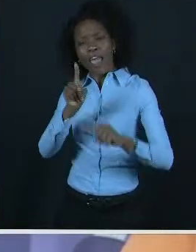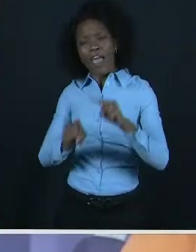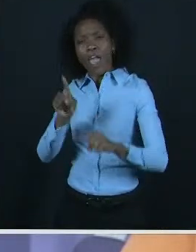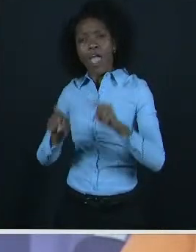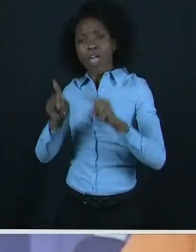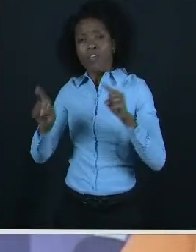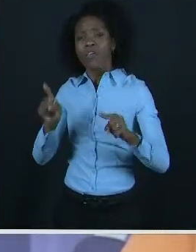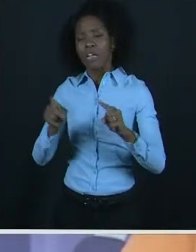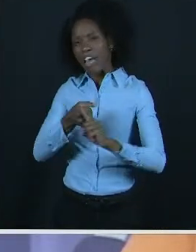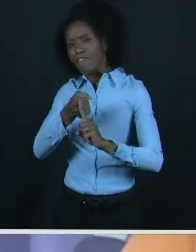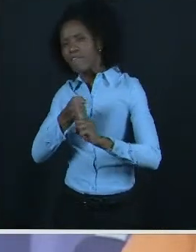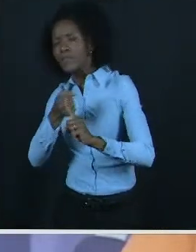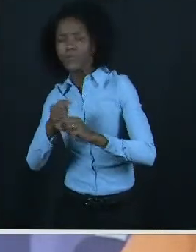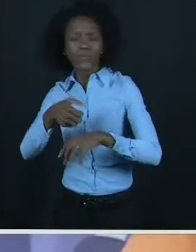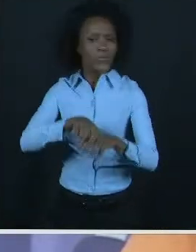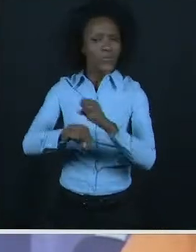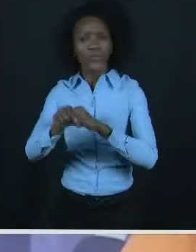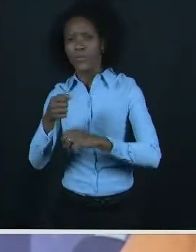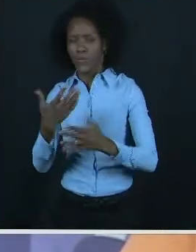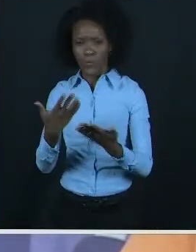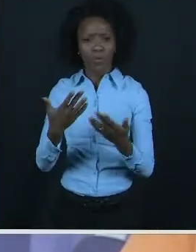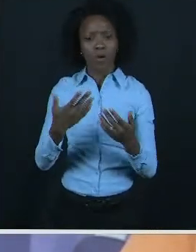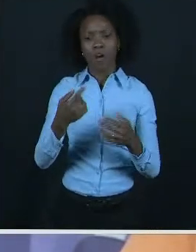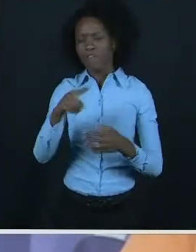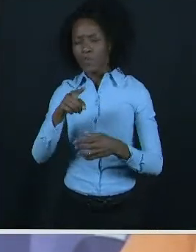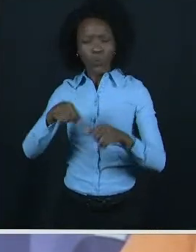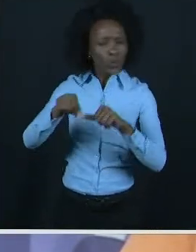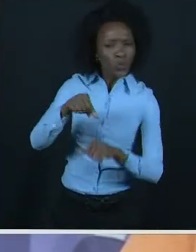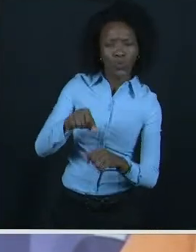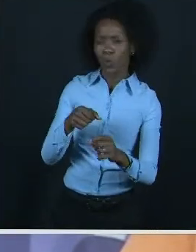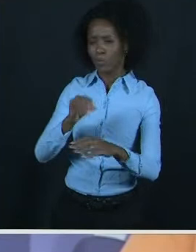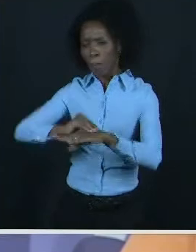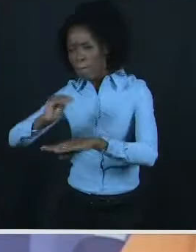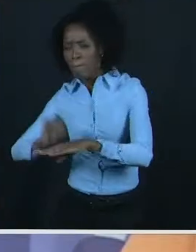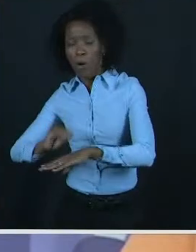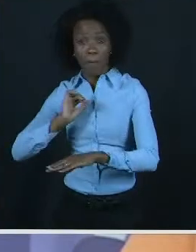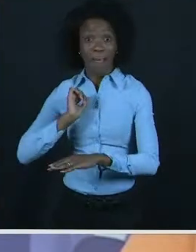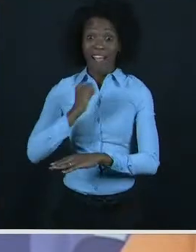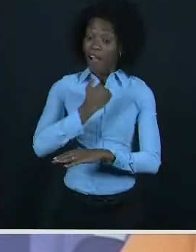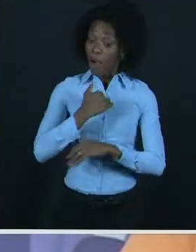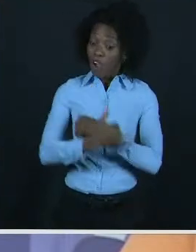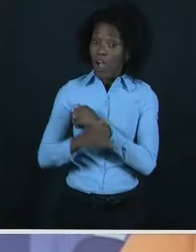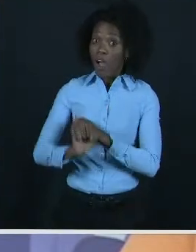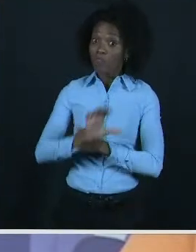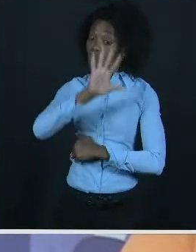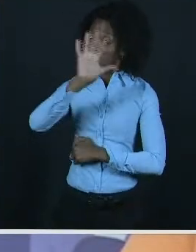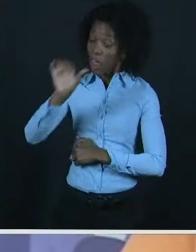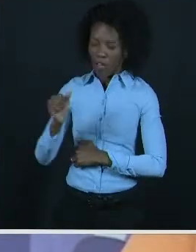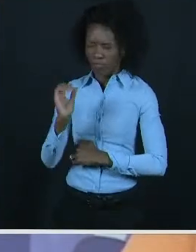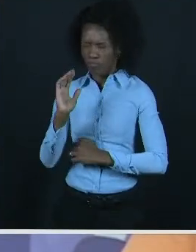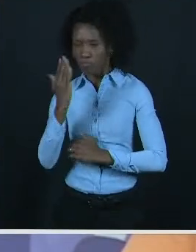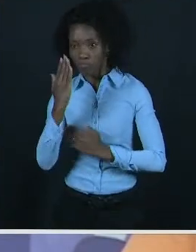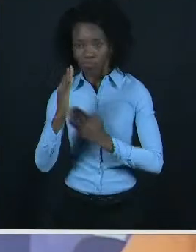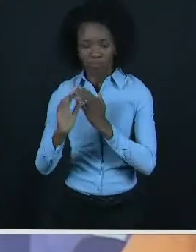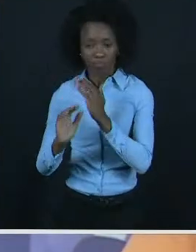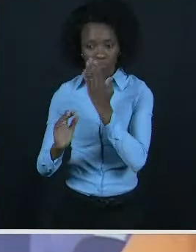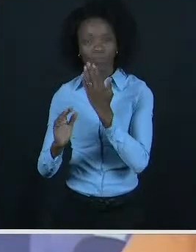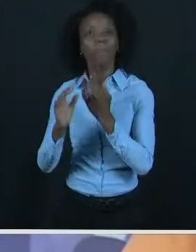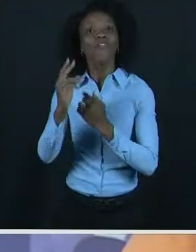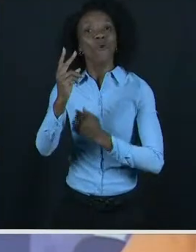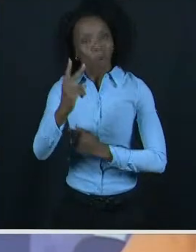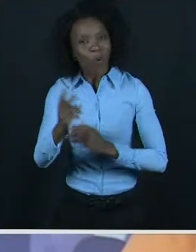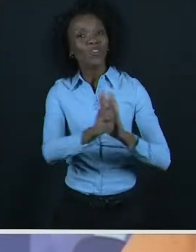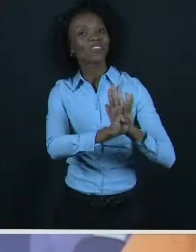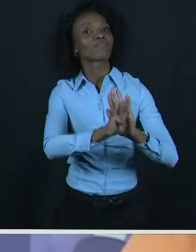that have to deal with many social issues that our country faces, but also on